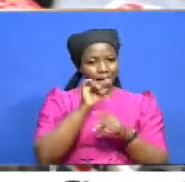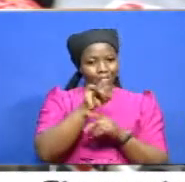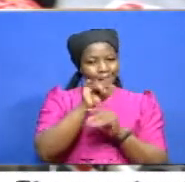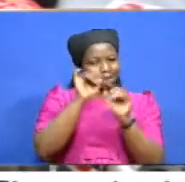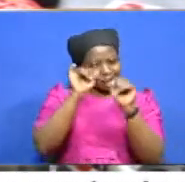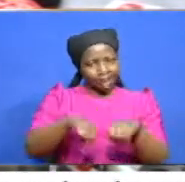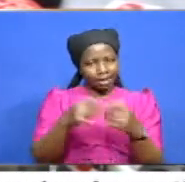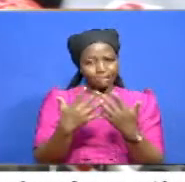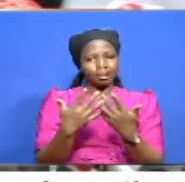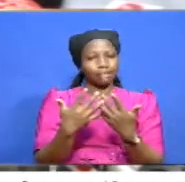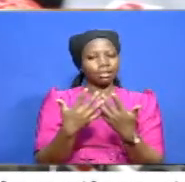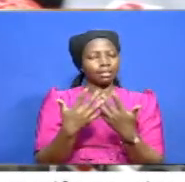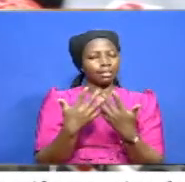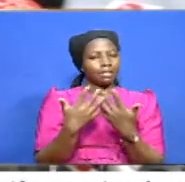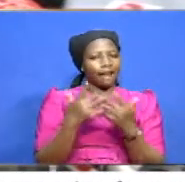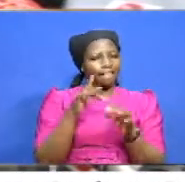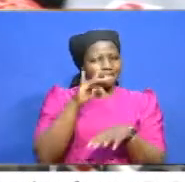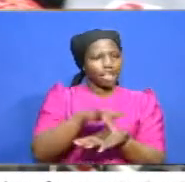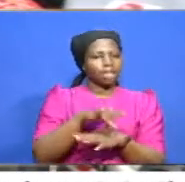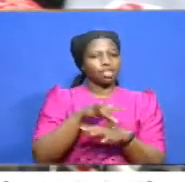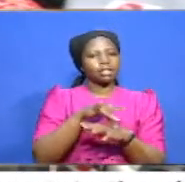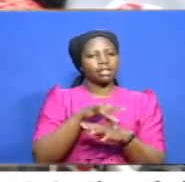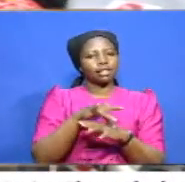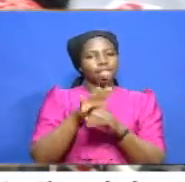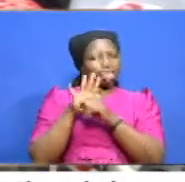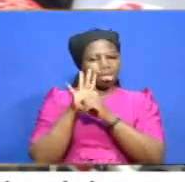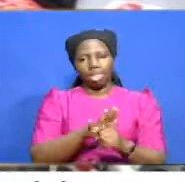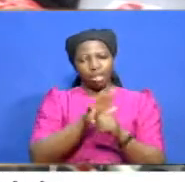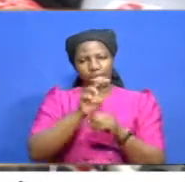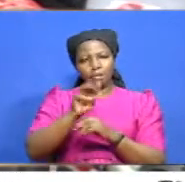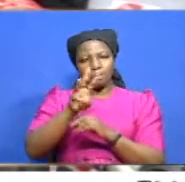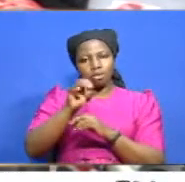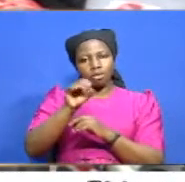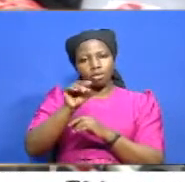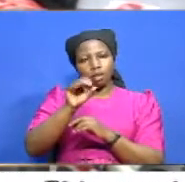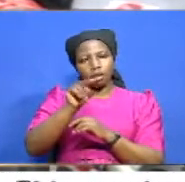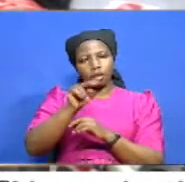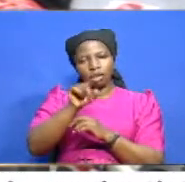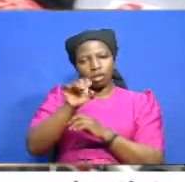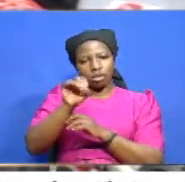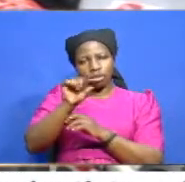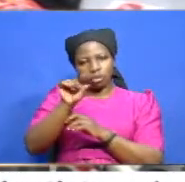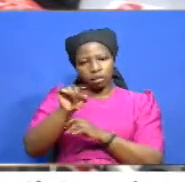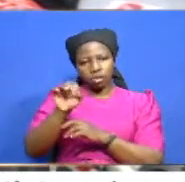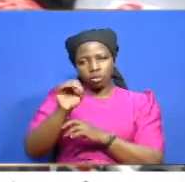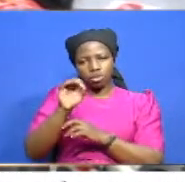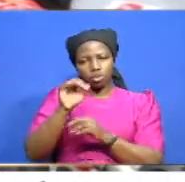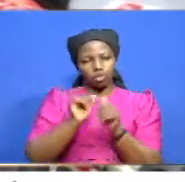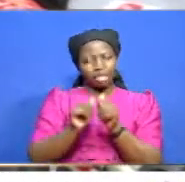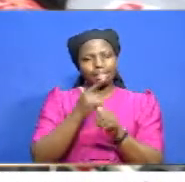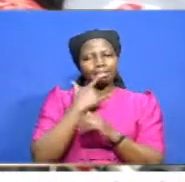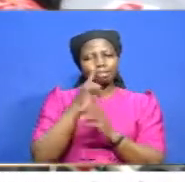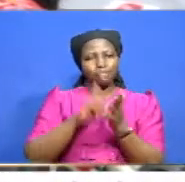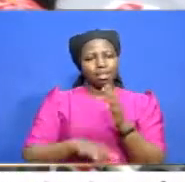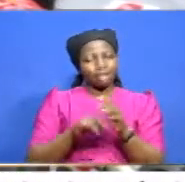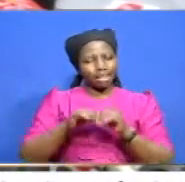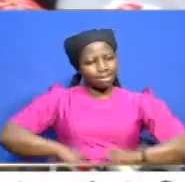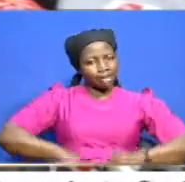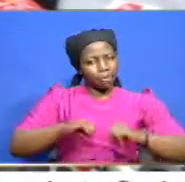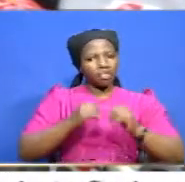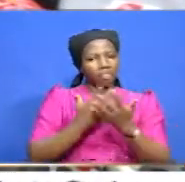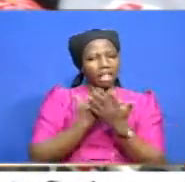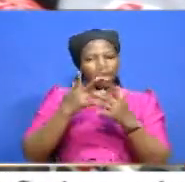contravene and undermine Mwongozo, which dictates that the chairperson of any professional